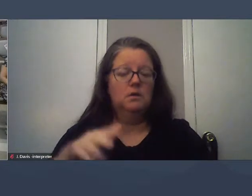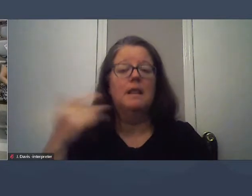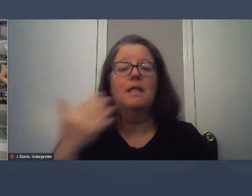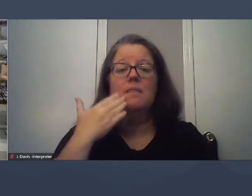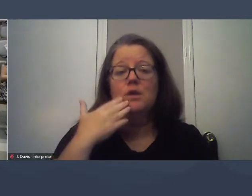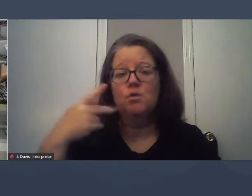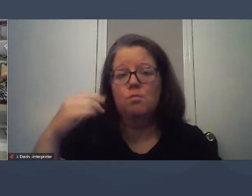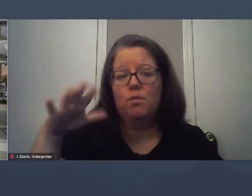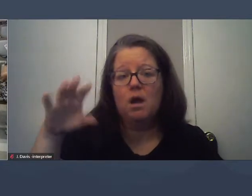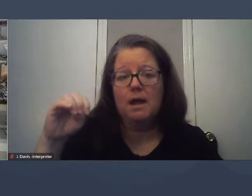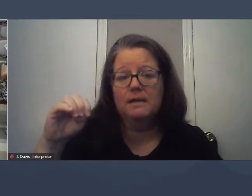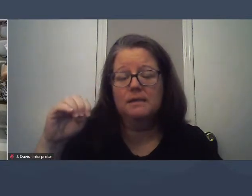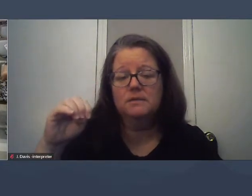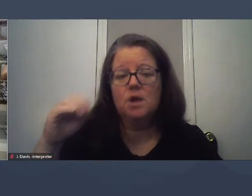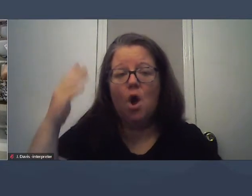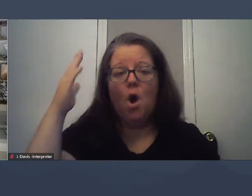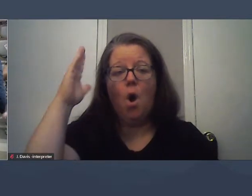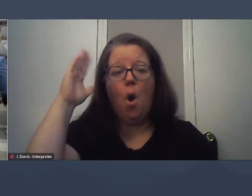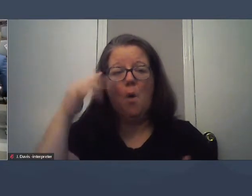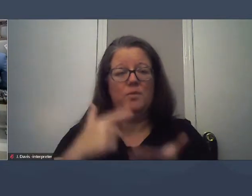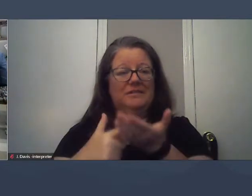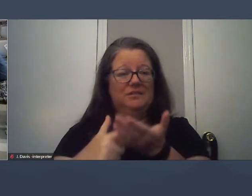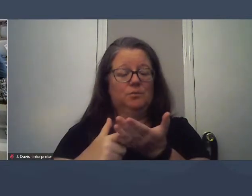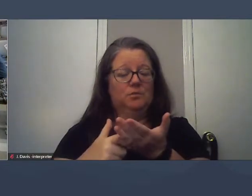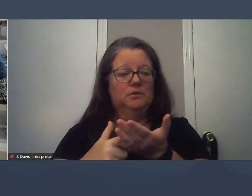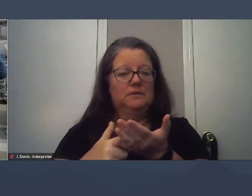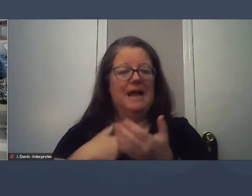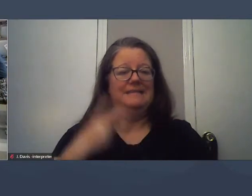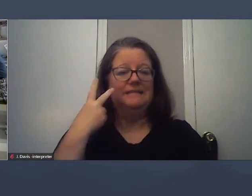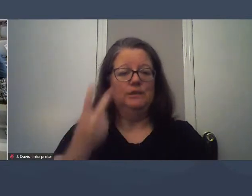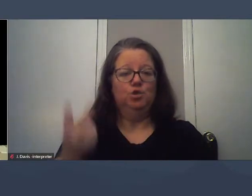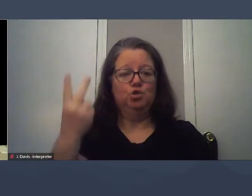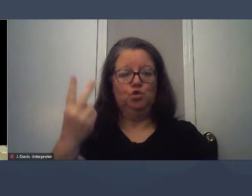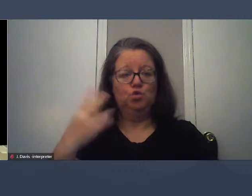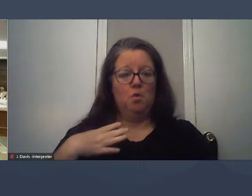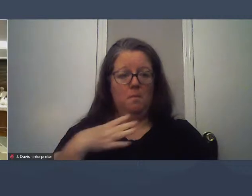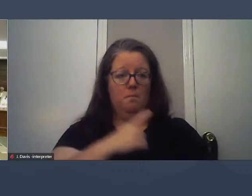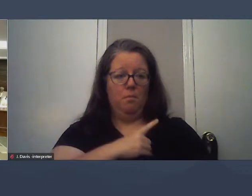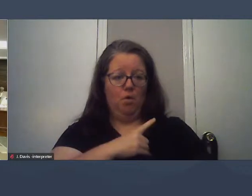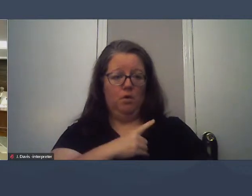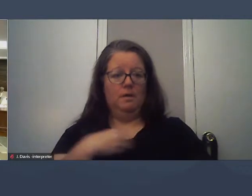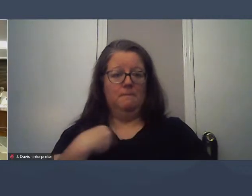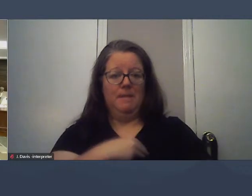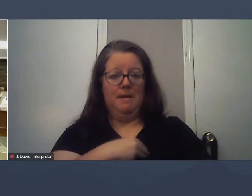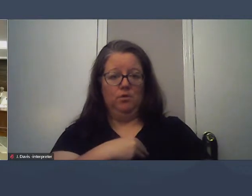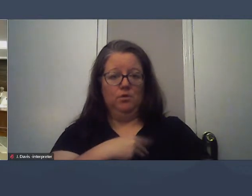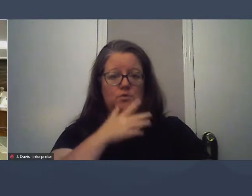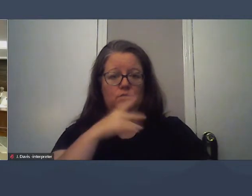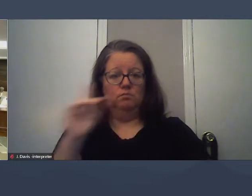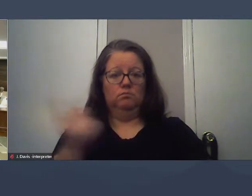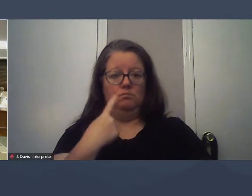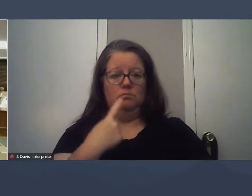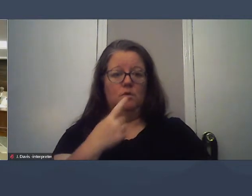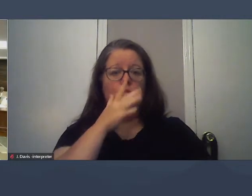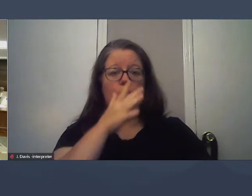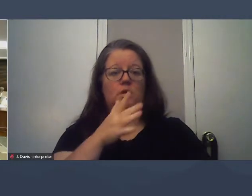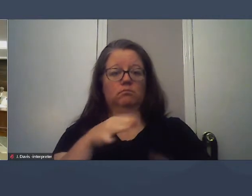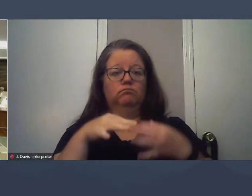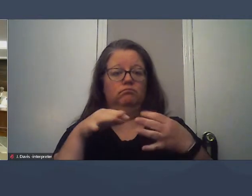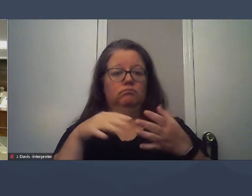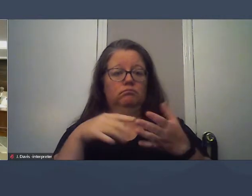hope several of the comments today addressed a lot of those concerns. I see 2 board members. If y'all would come on up and give your name and address for the record. Let me get